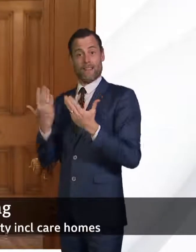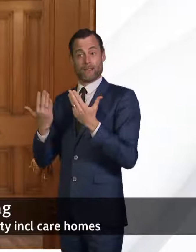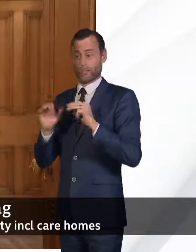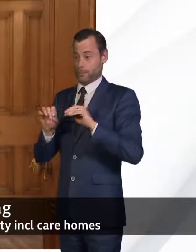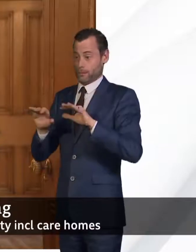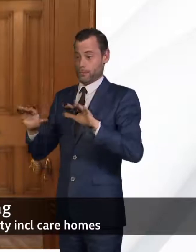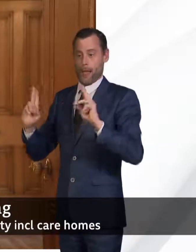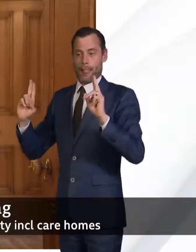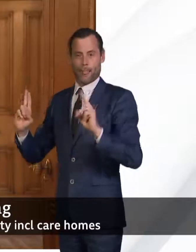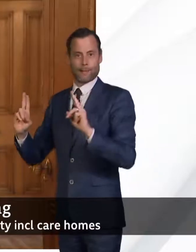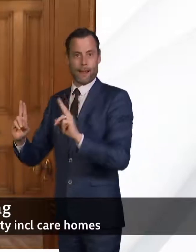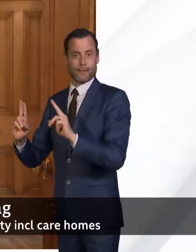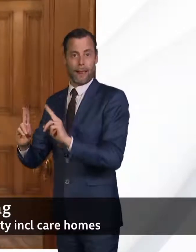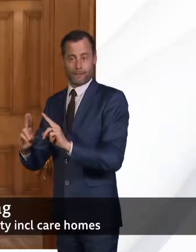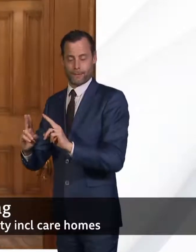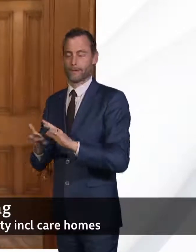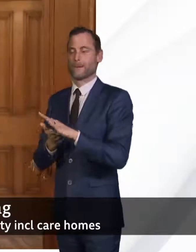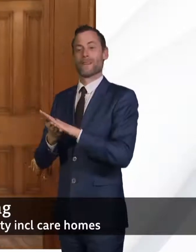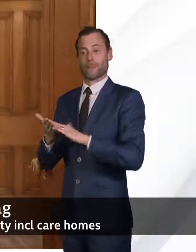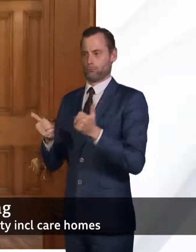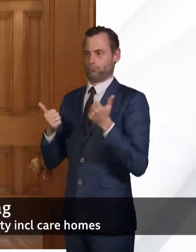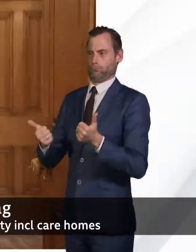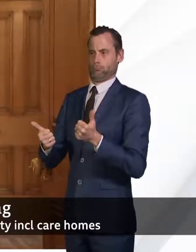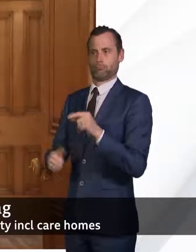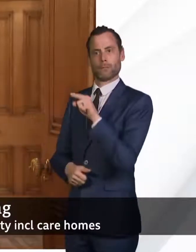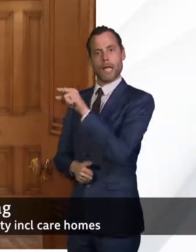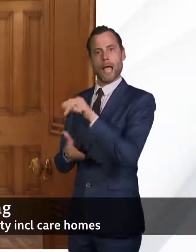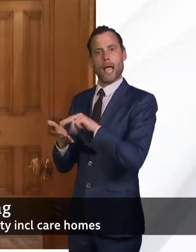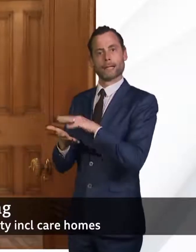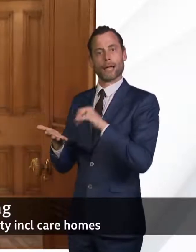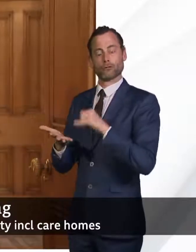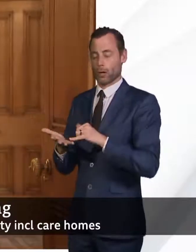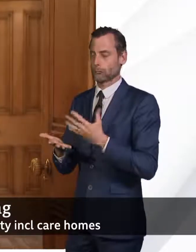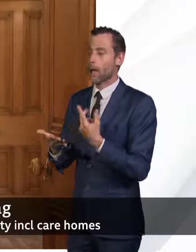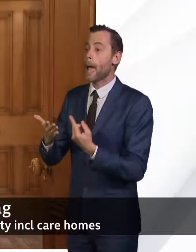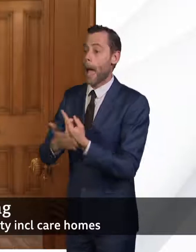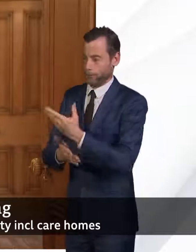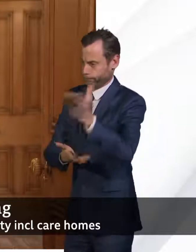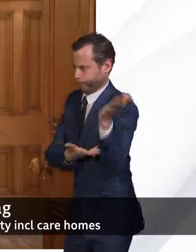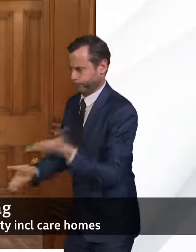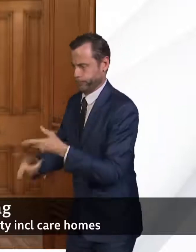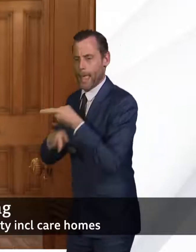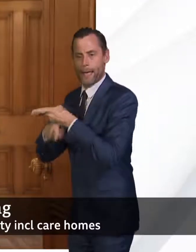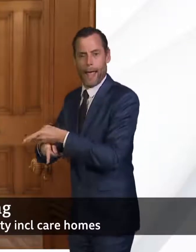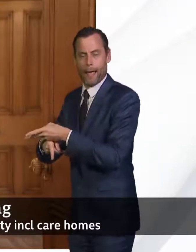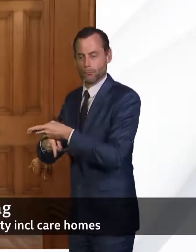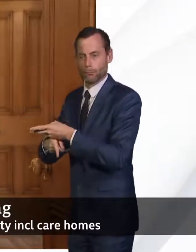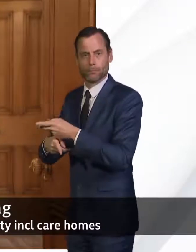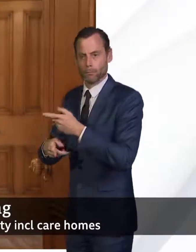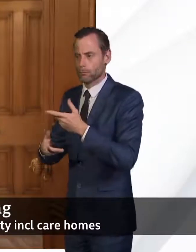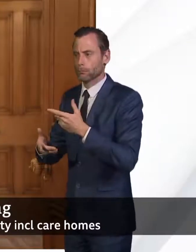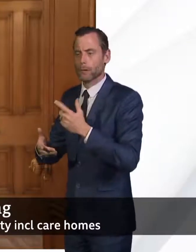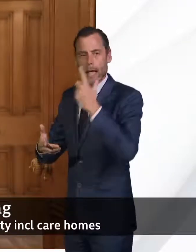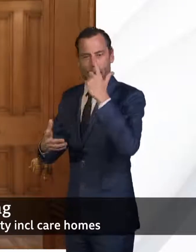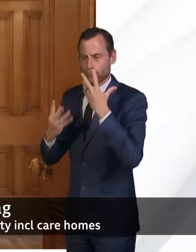to keep the NHS able to treat everybody who needs it. That brings to the question of ventilators. We are still, yes, producing